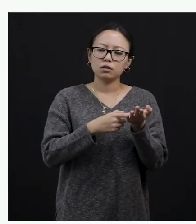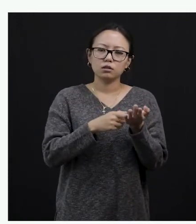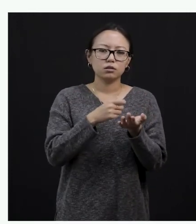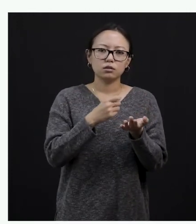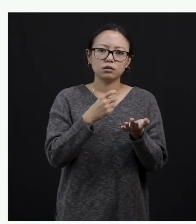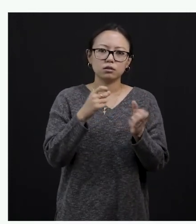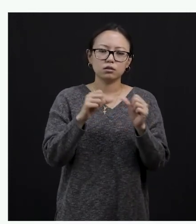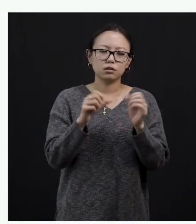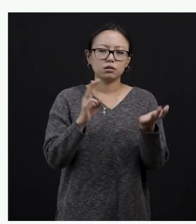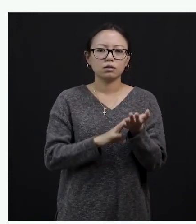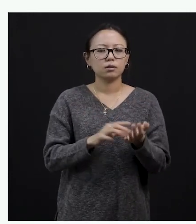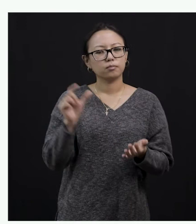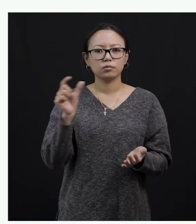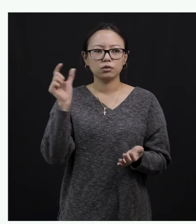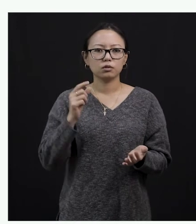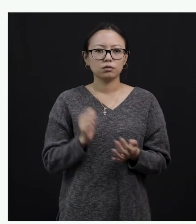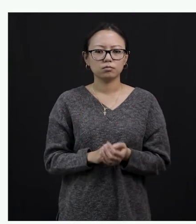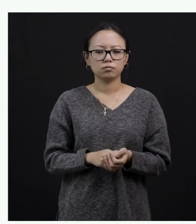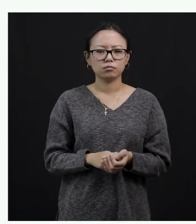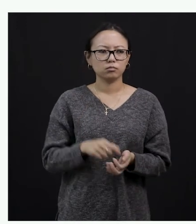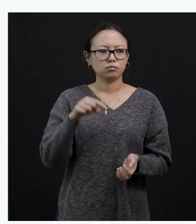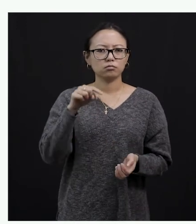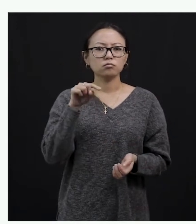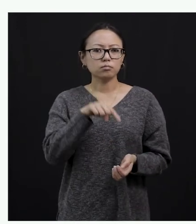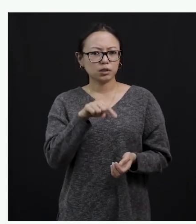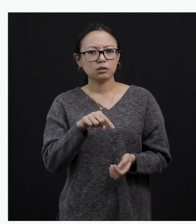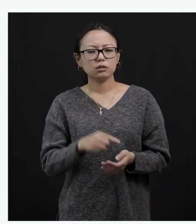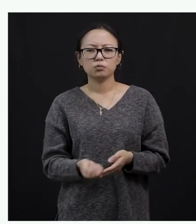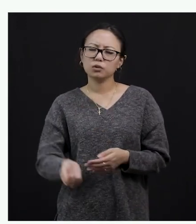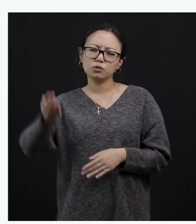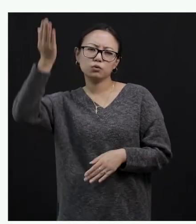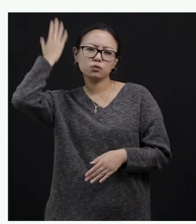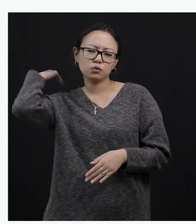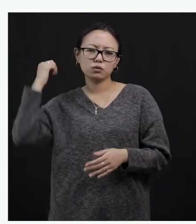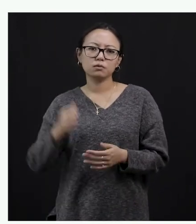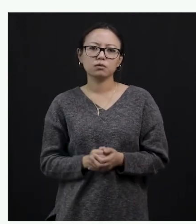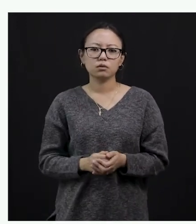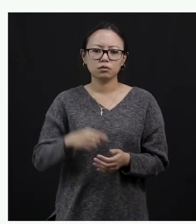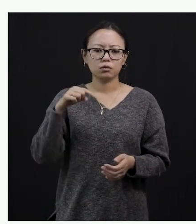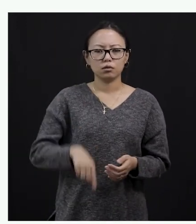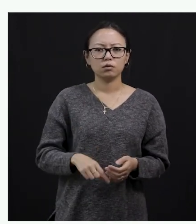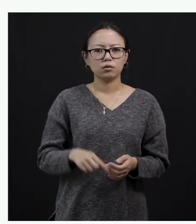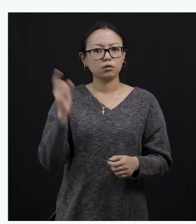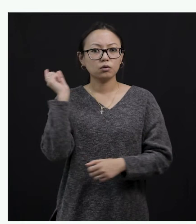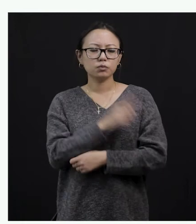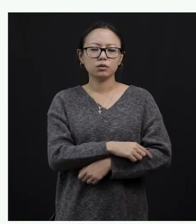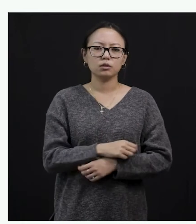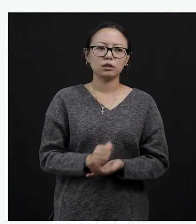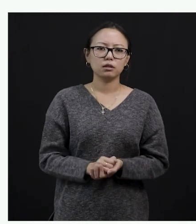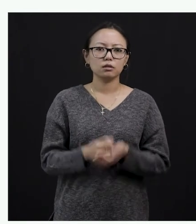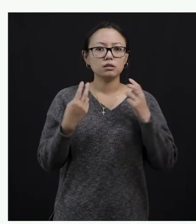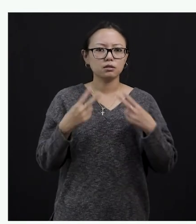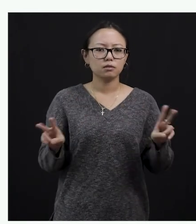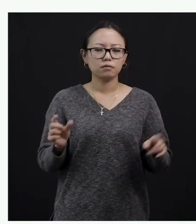more advanced systems like the emails, which I will tell you in the later part. Okay, but now